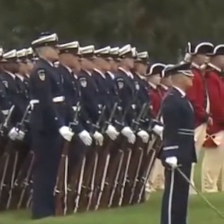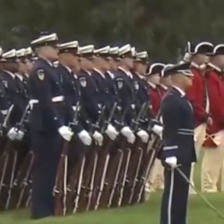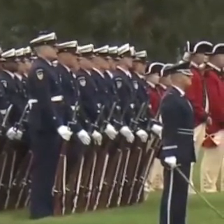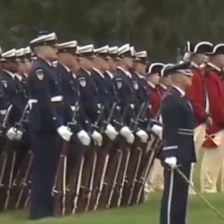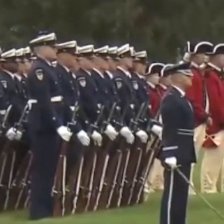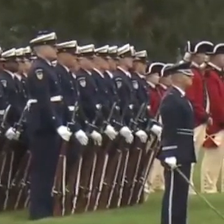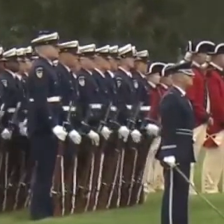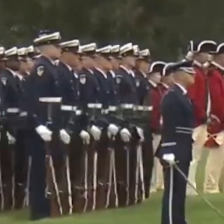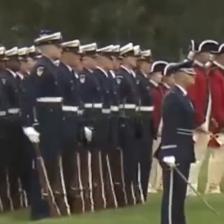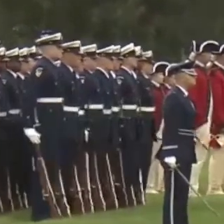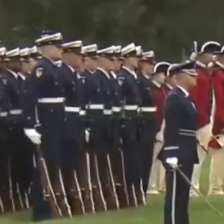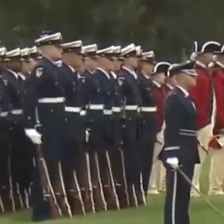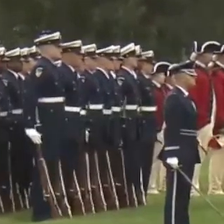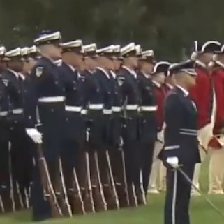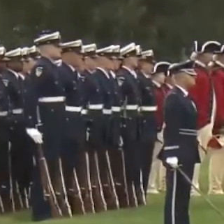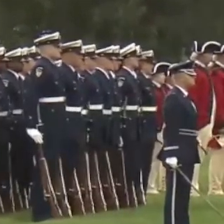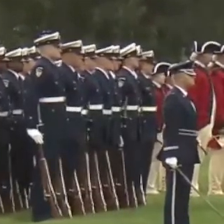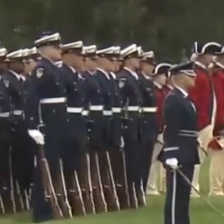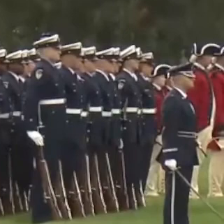Attention.